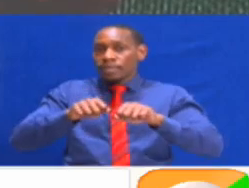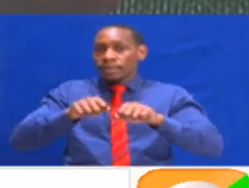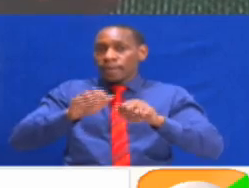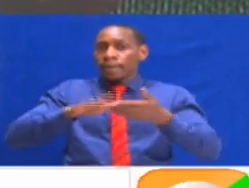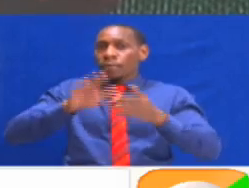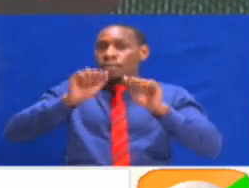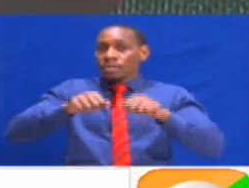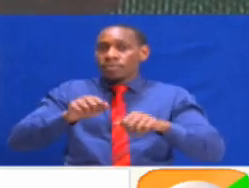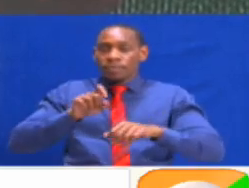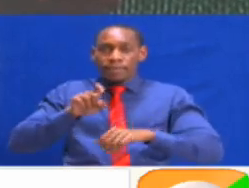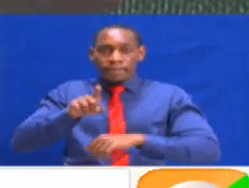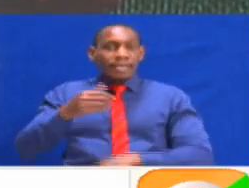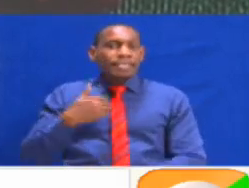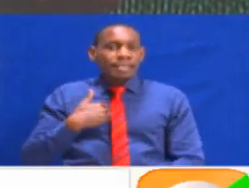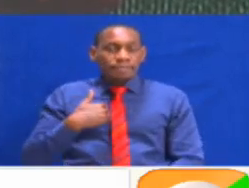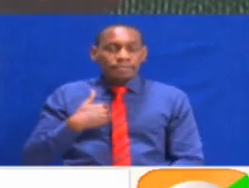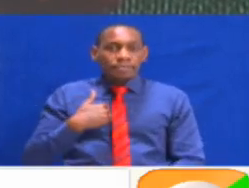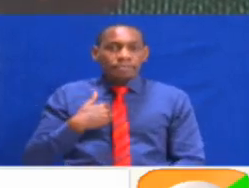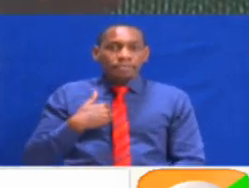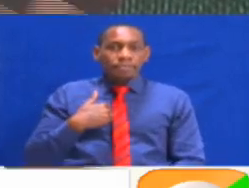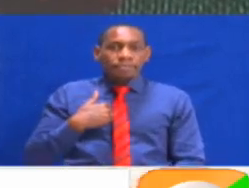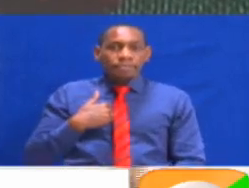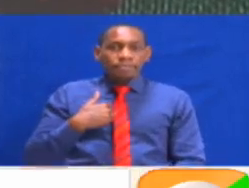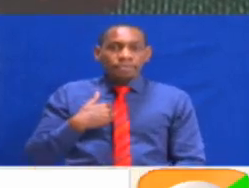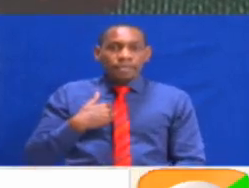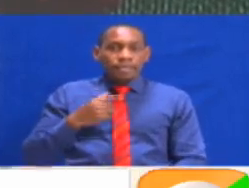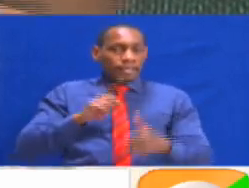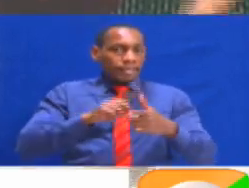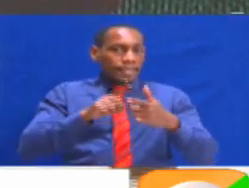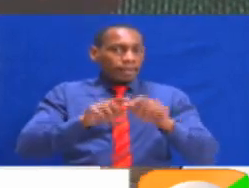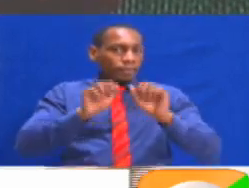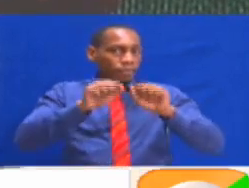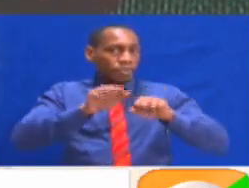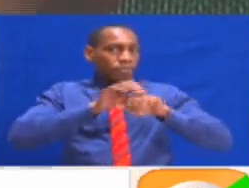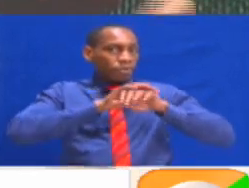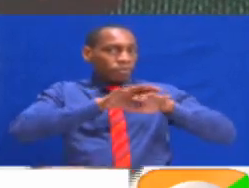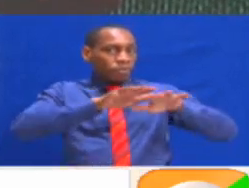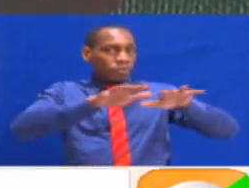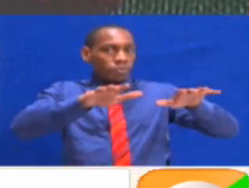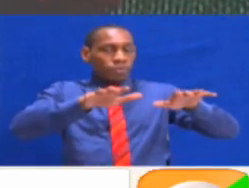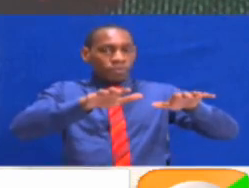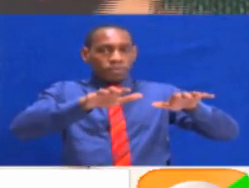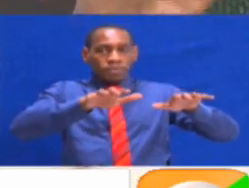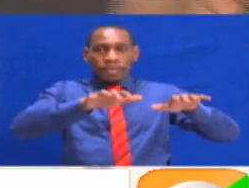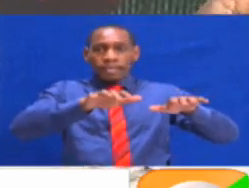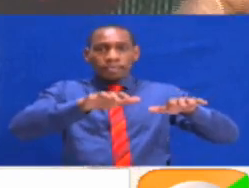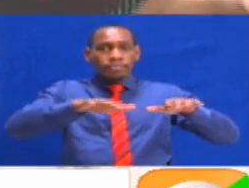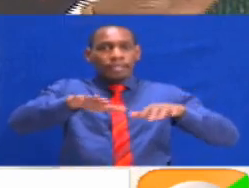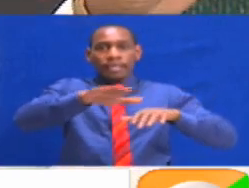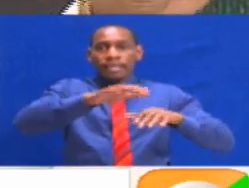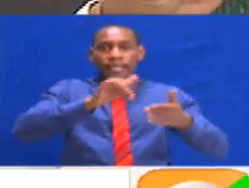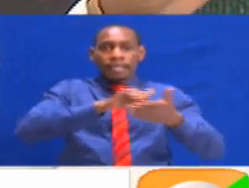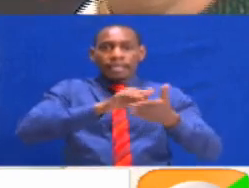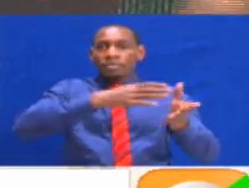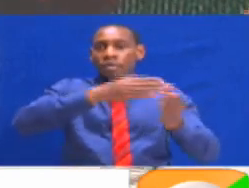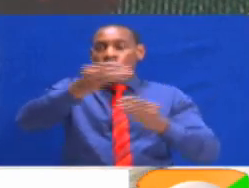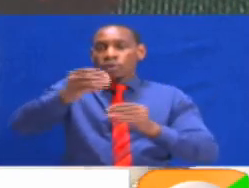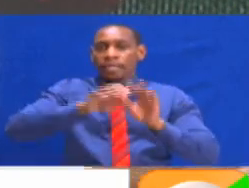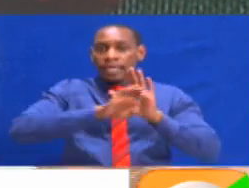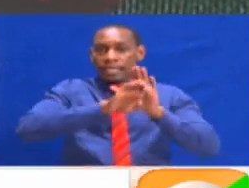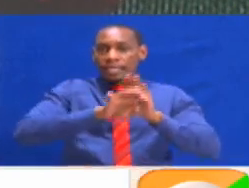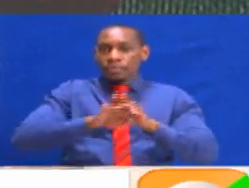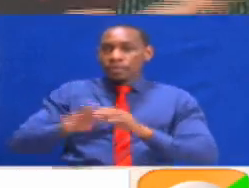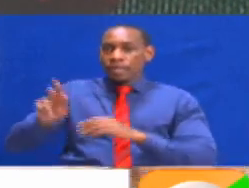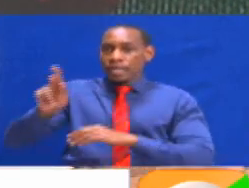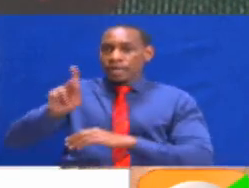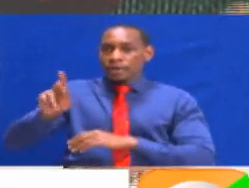to catch the virus, so to speak, to contract the virus, and then they can pass it on to wherever they go. In the case of Kawangware,